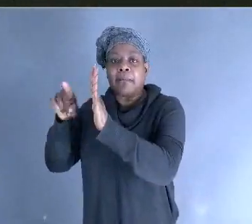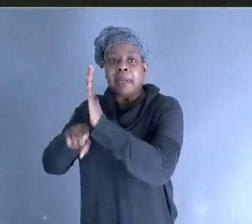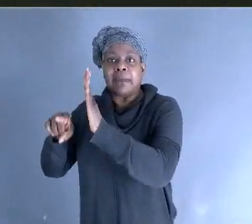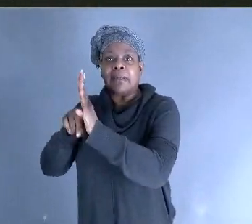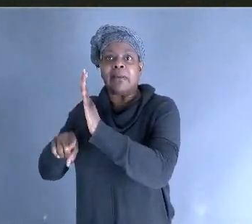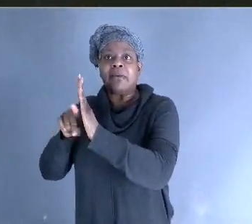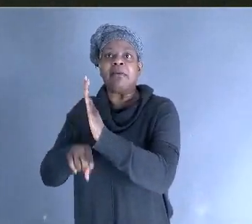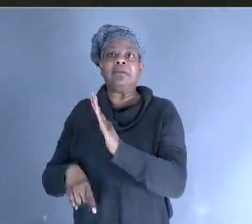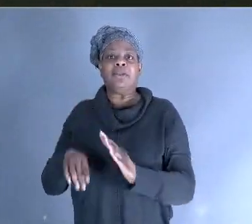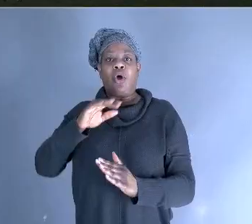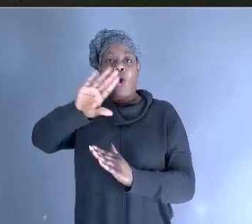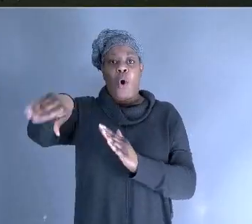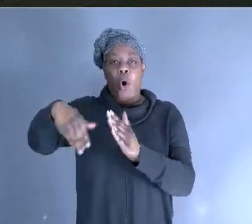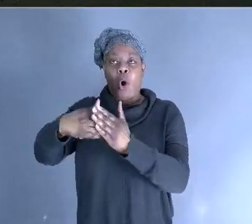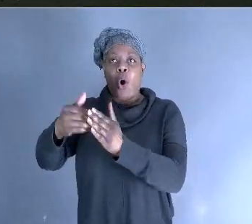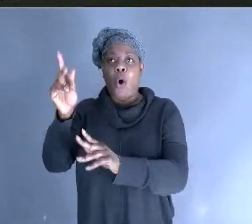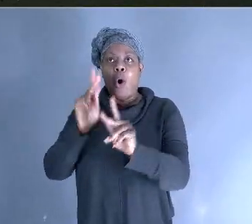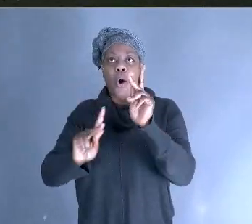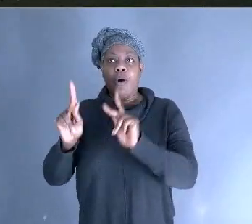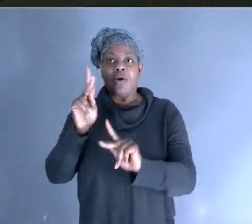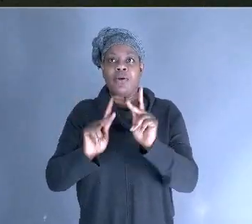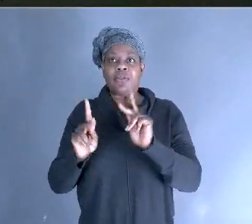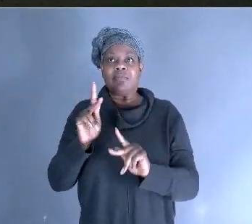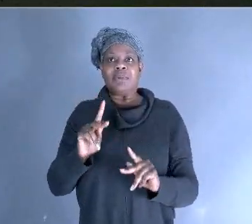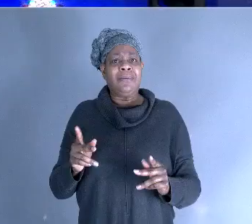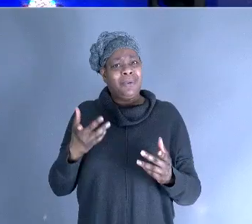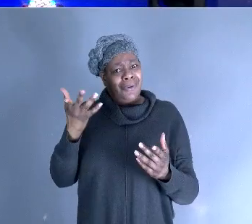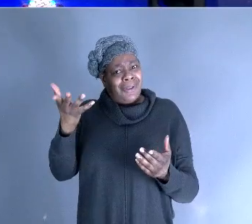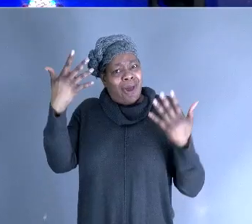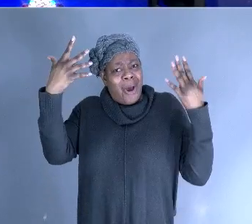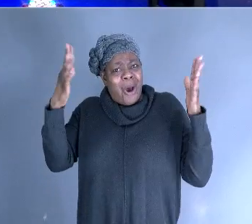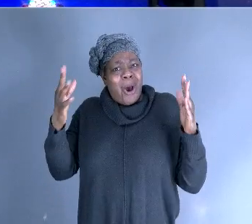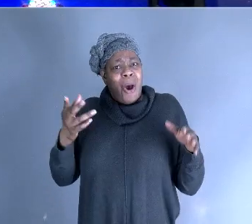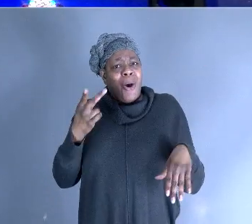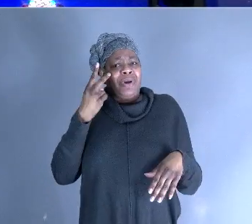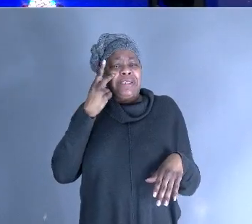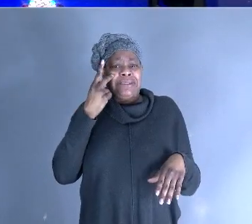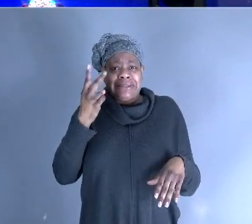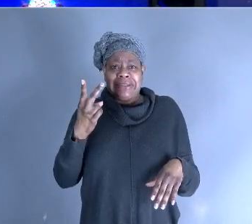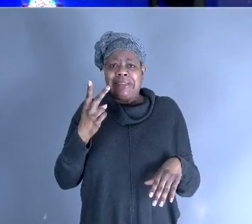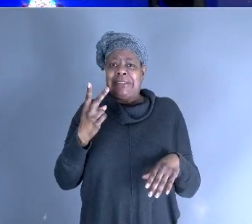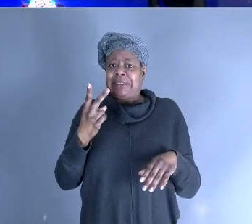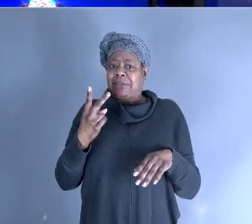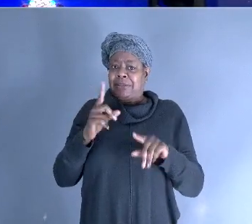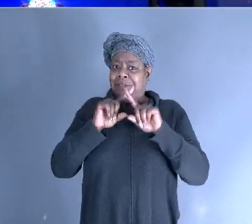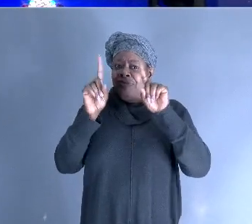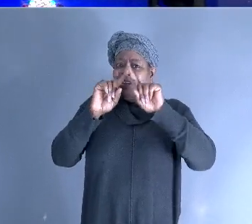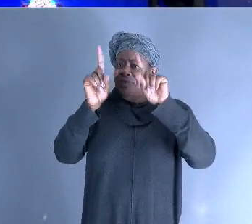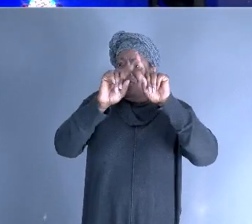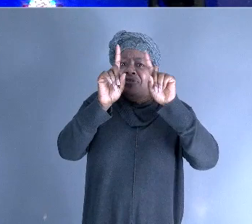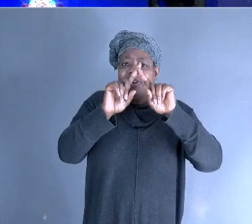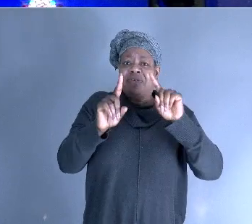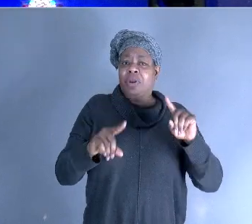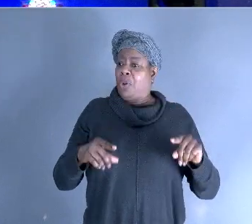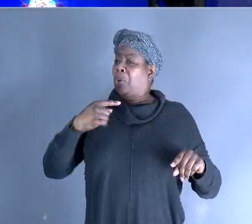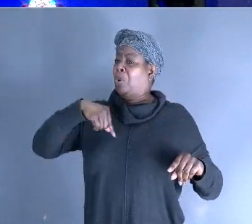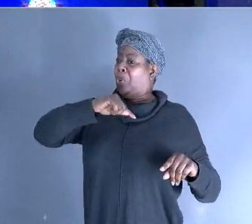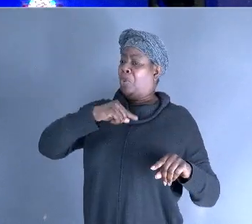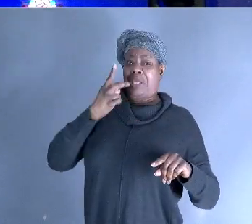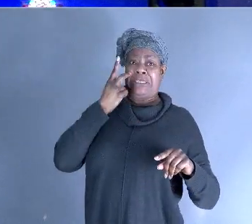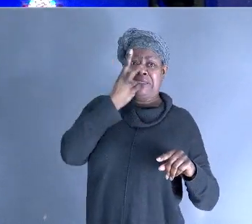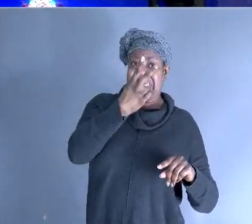all the people we saw there are of great signs. We saw the Nephilim, the descendants of Anak there, that we seemed like